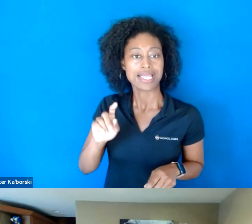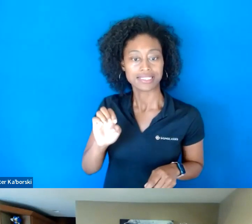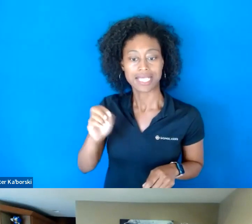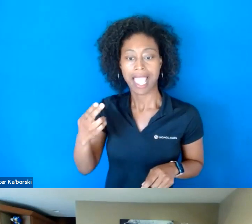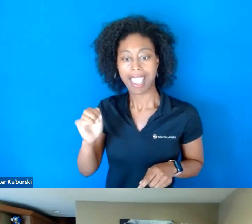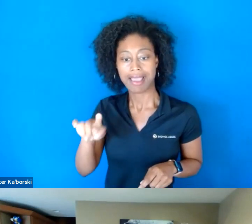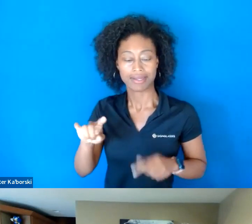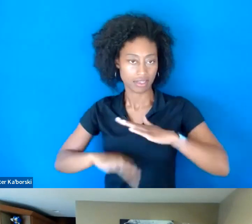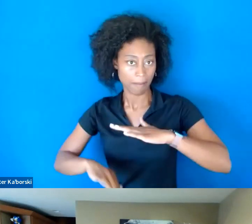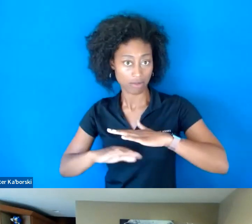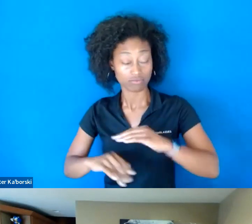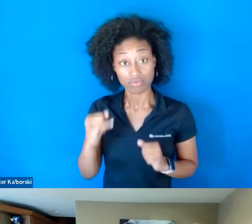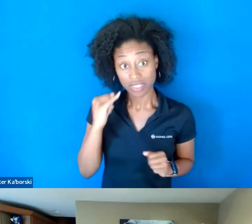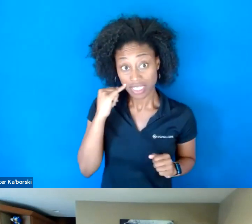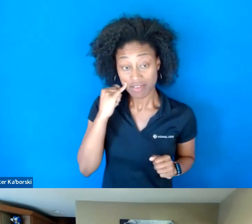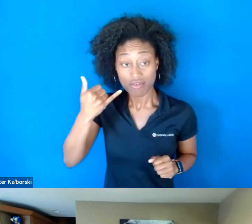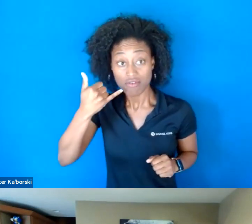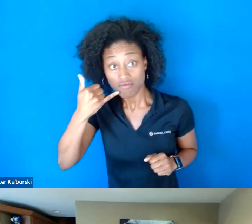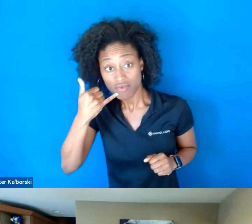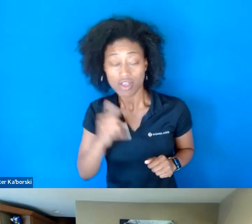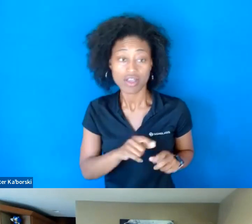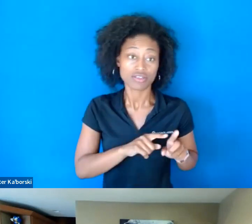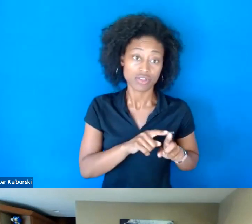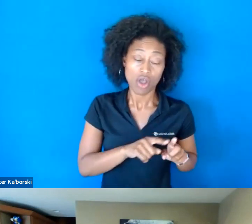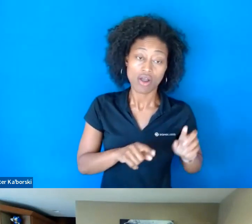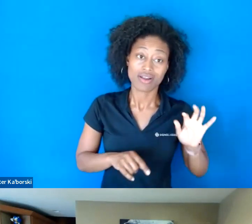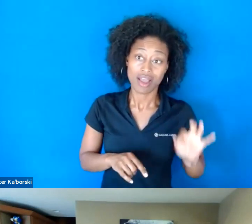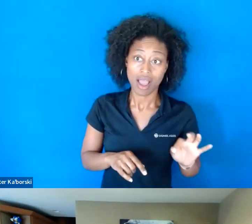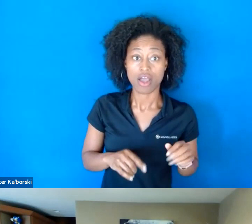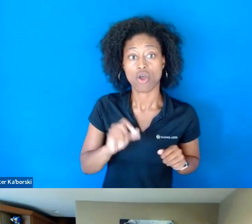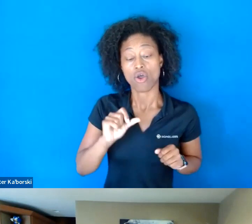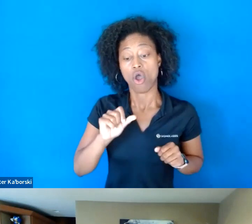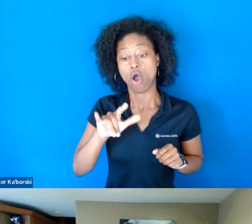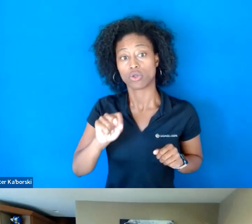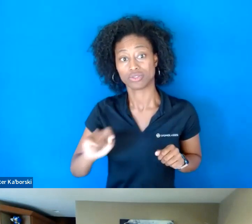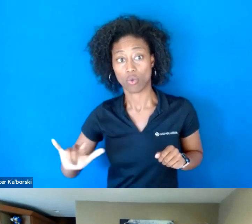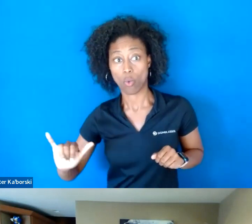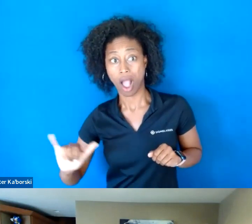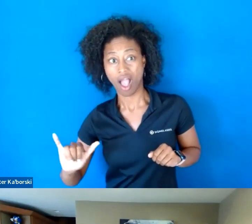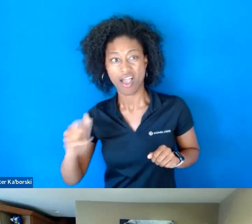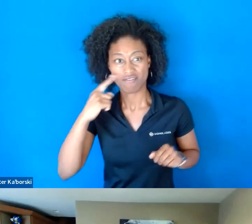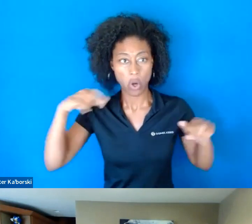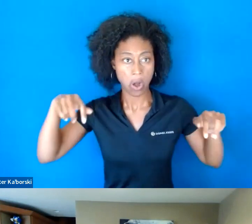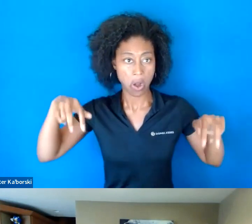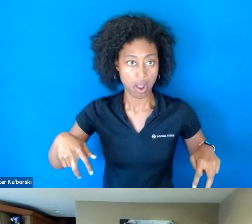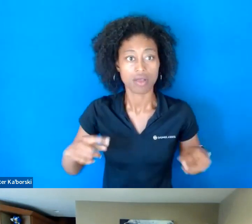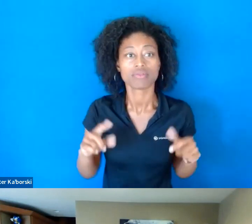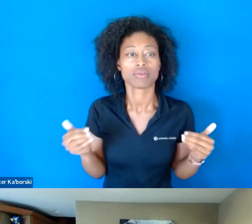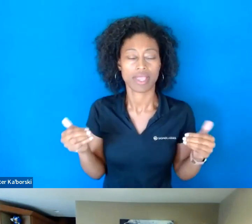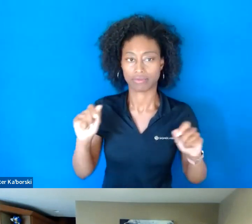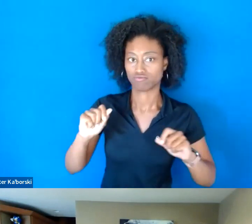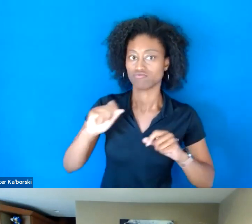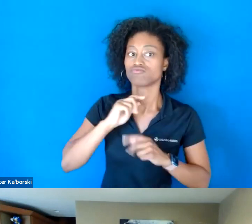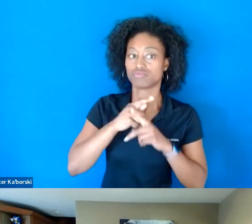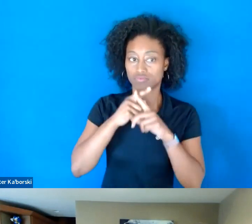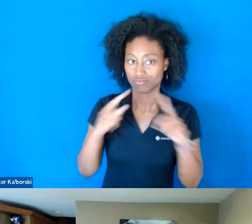or Alt-Y on your keypad to raise your hand. We will then let you know you can unmute. And you can select the unmute option